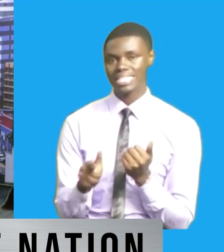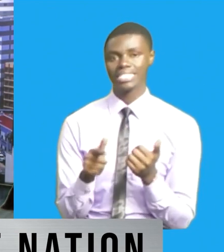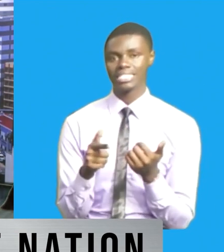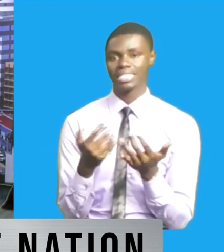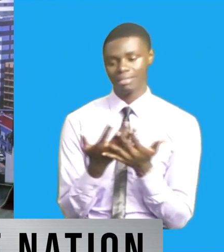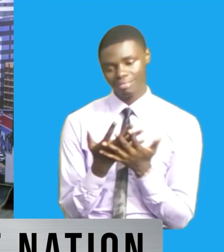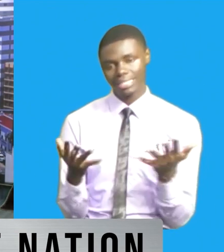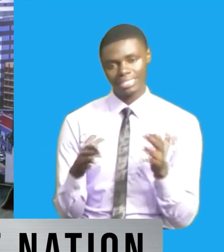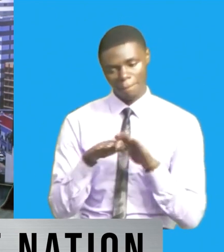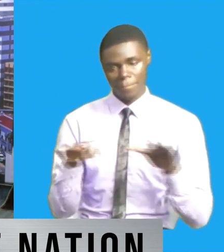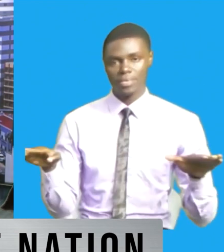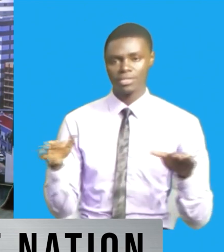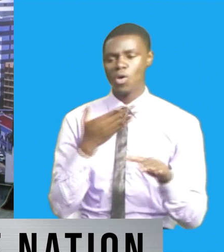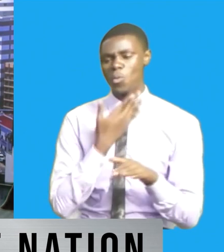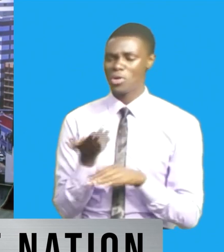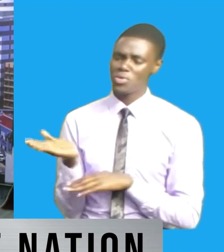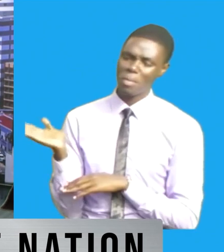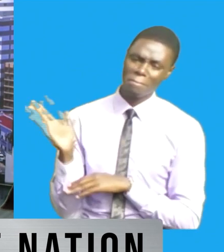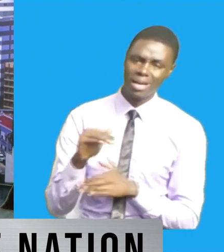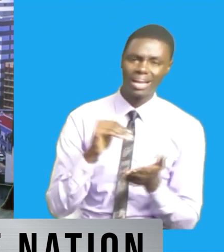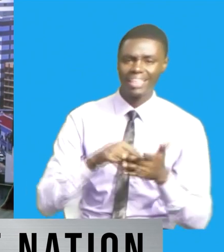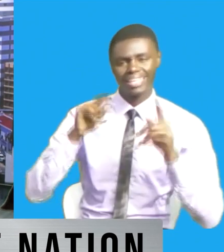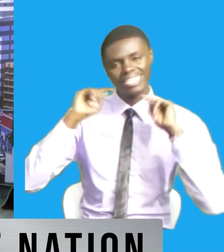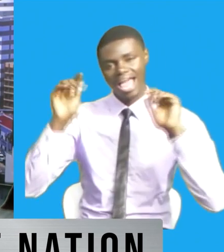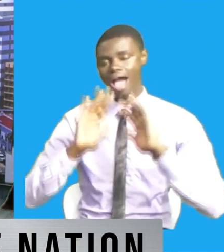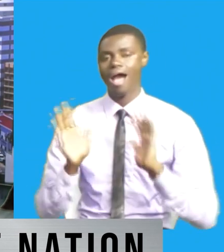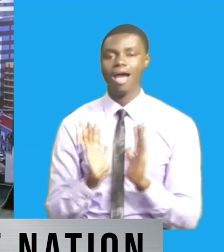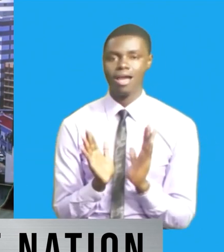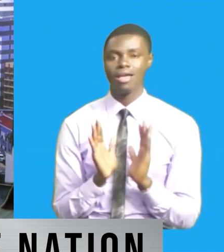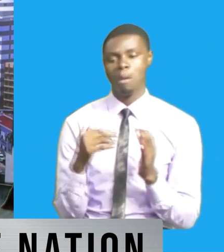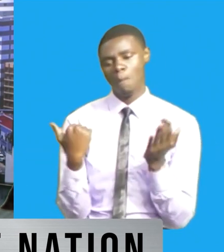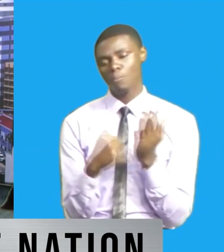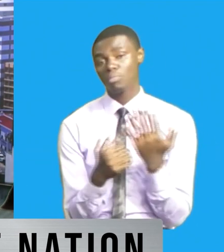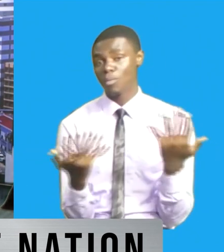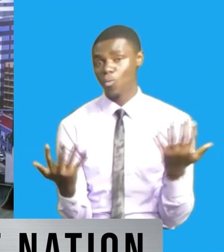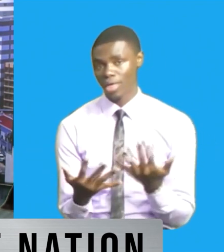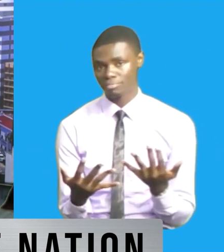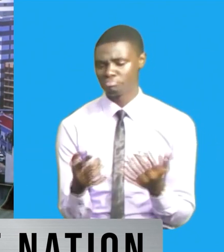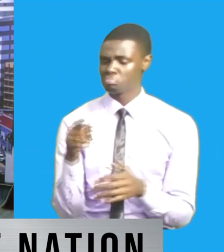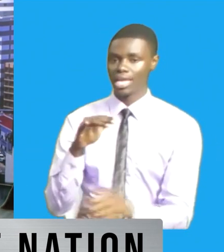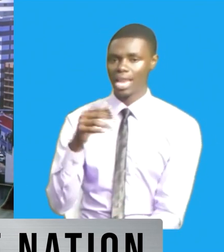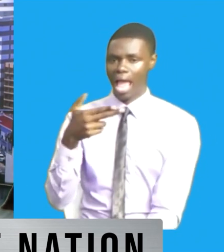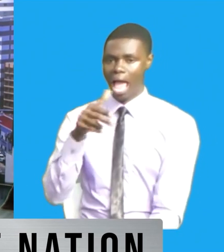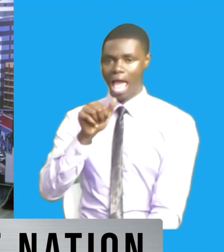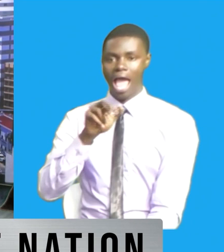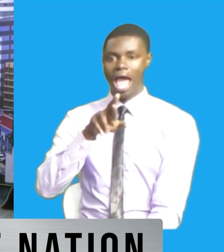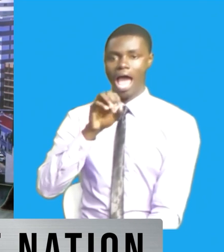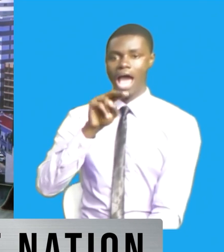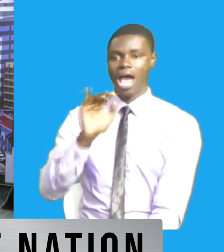once and for all. Hatutaki kurudi kwa hii mambo tena. Na shida inakuwa hao wanataka kuongea kati.